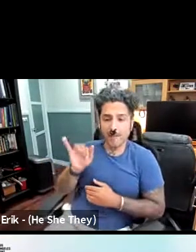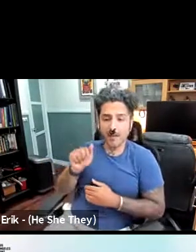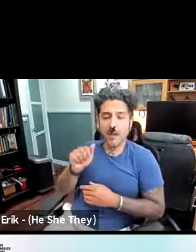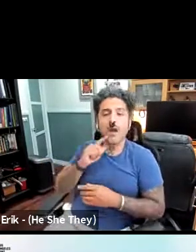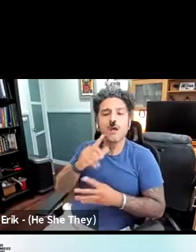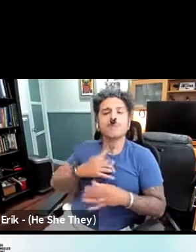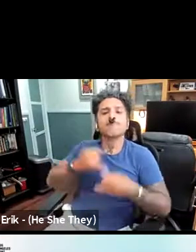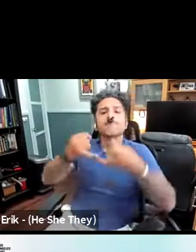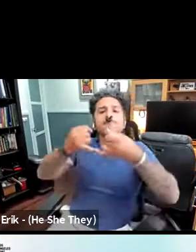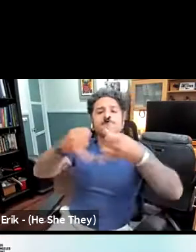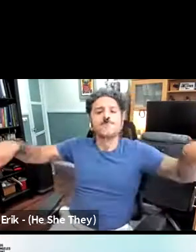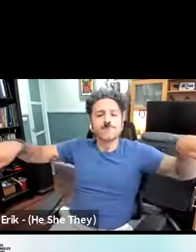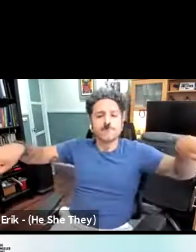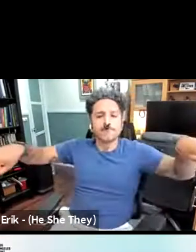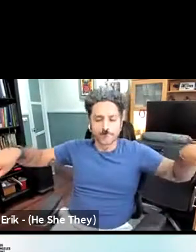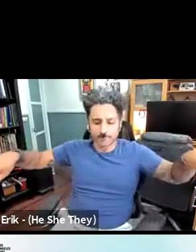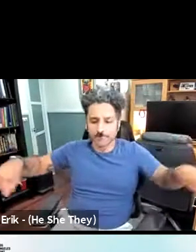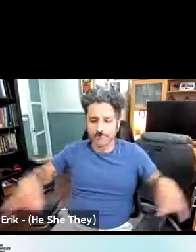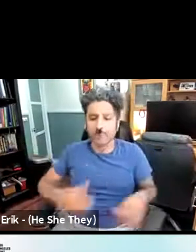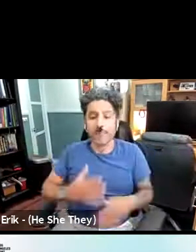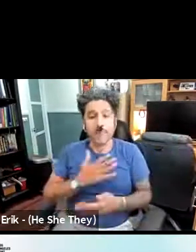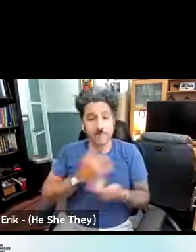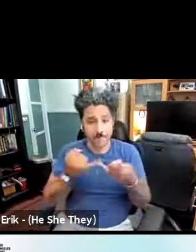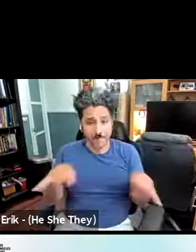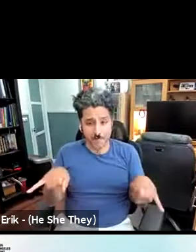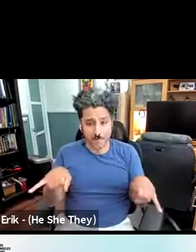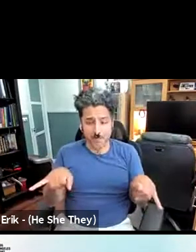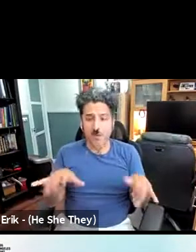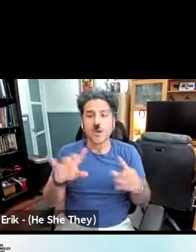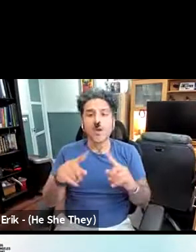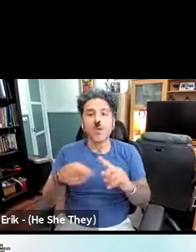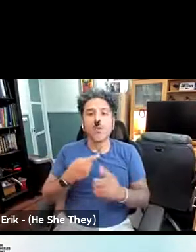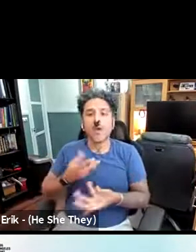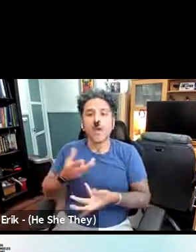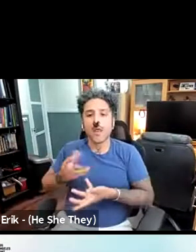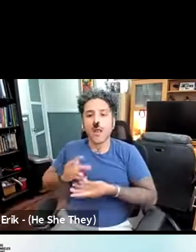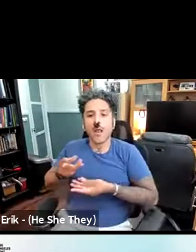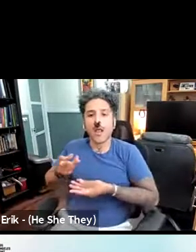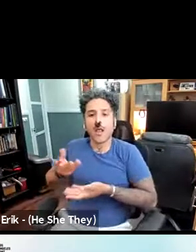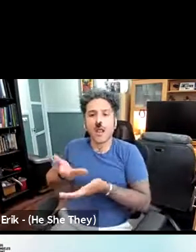of my boundary and in scarcity, trying to